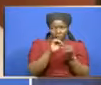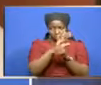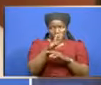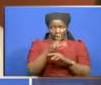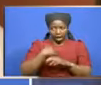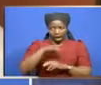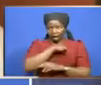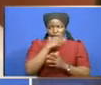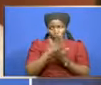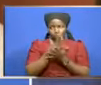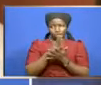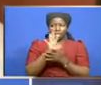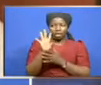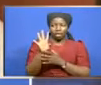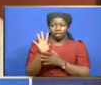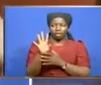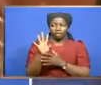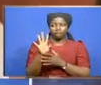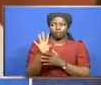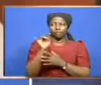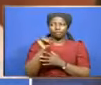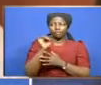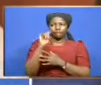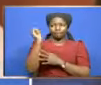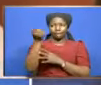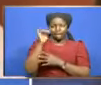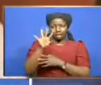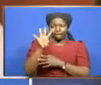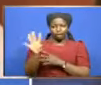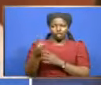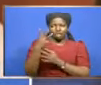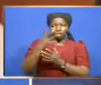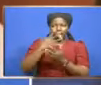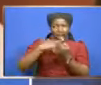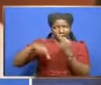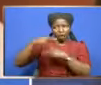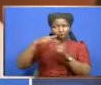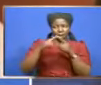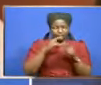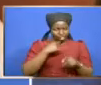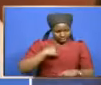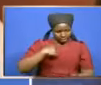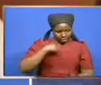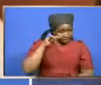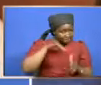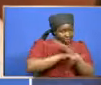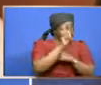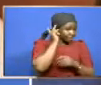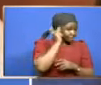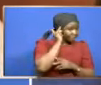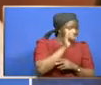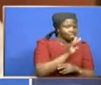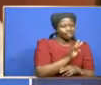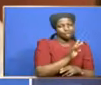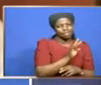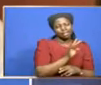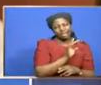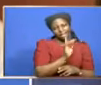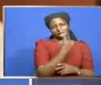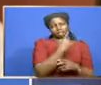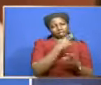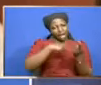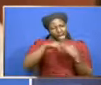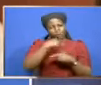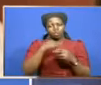in the fourth cycle. It's in Kenya, it's the fourth cycle, but in Kisii, it's the first cycle. So Kisii came in the fourth cycle.